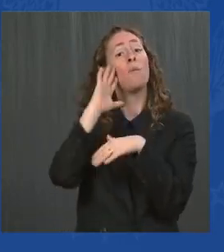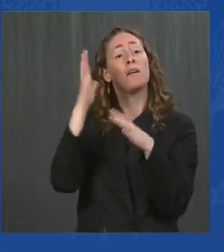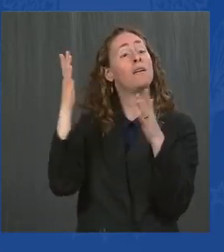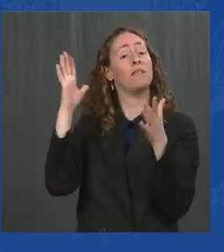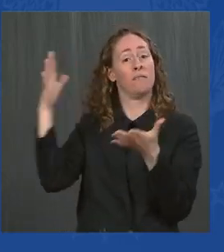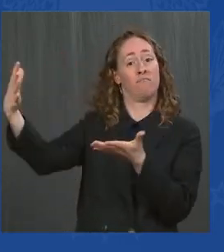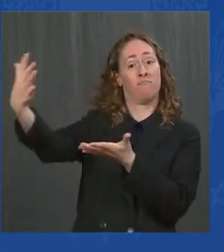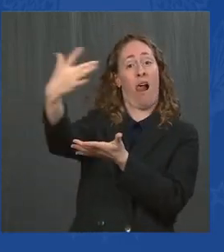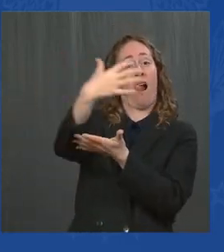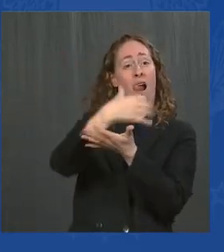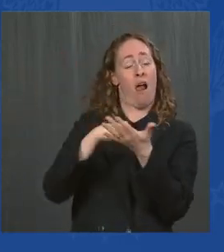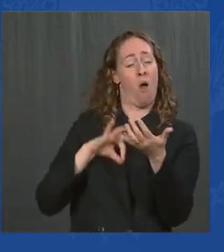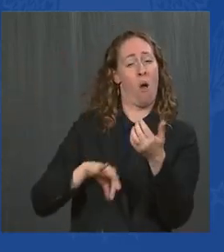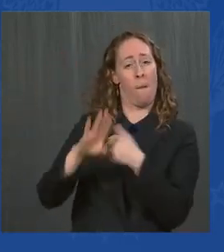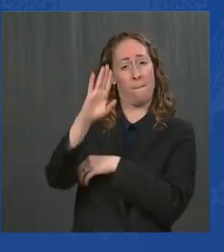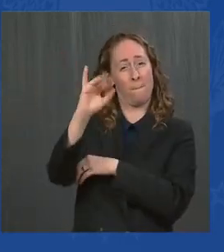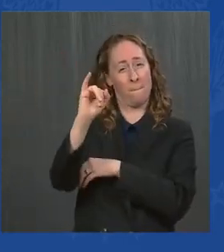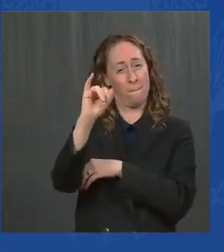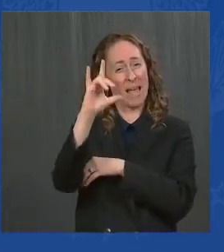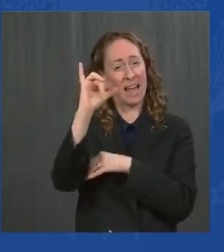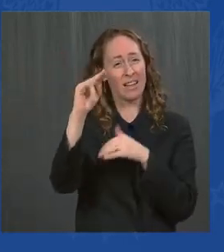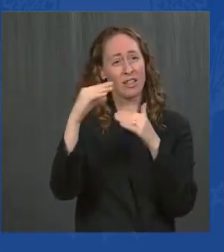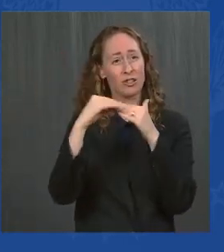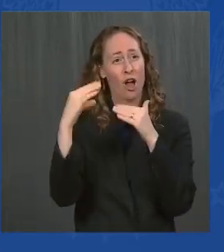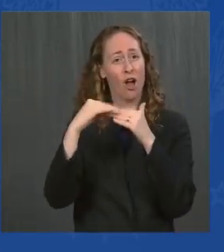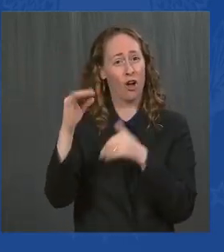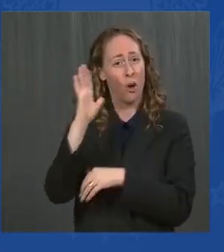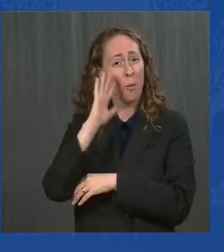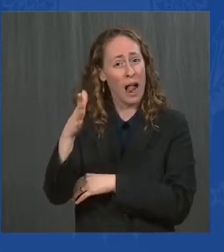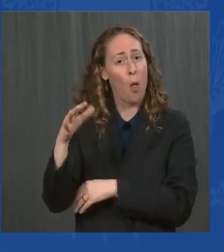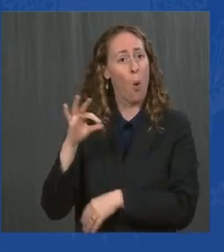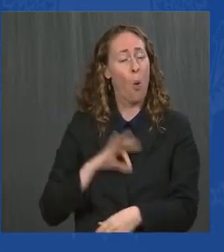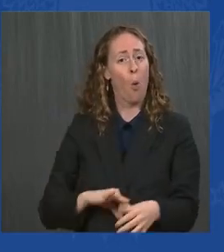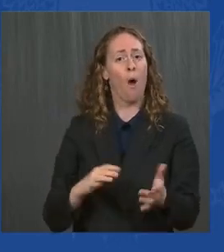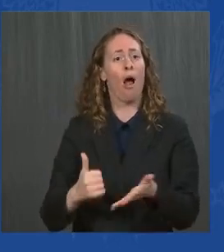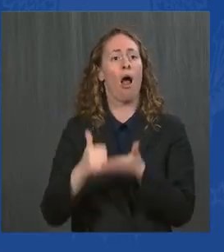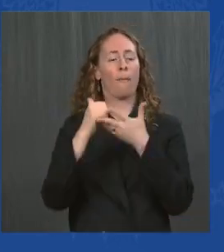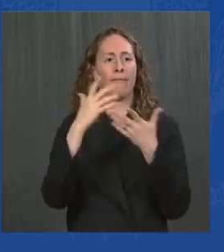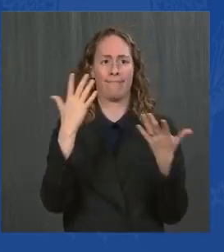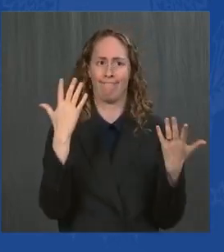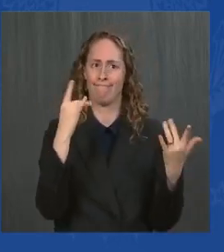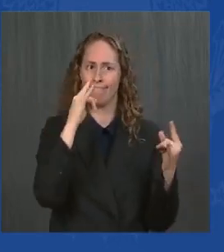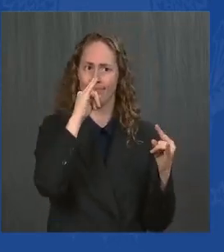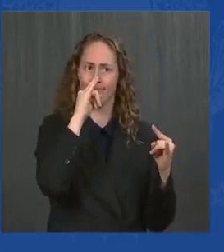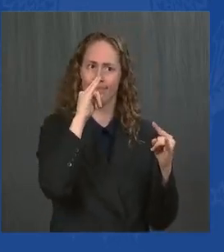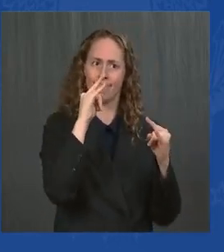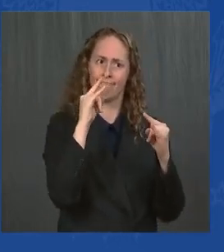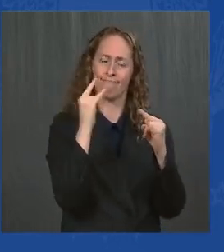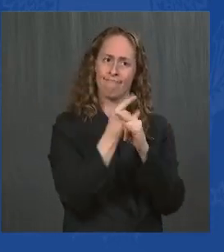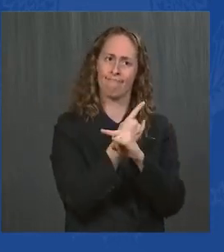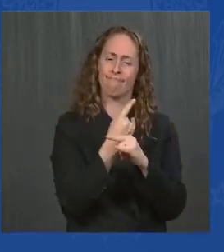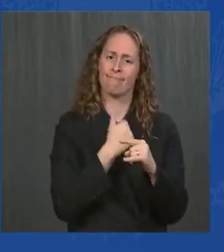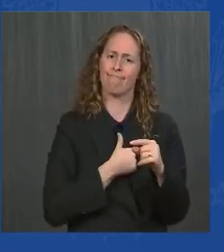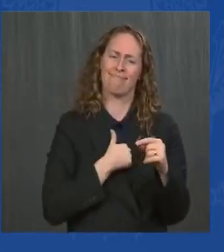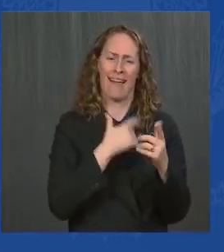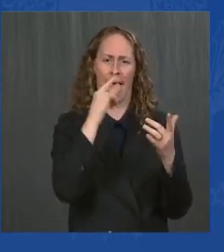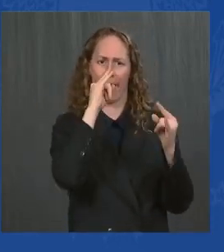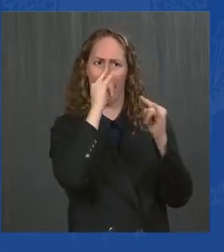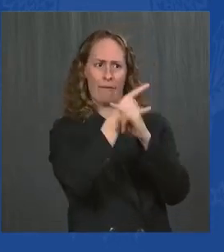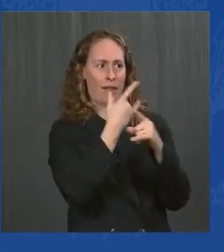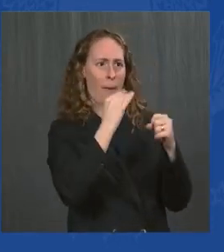pandemic, you've heard me say this before, I apologize for repeating it, when the vast majority of Americans are struggling just to hang